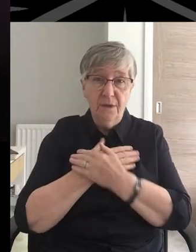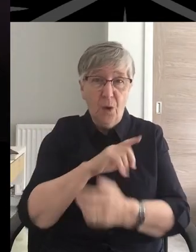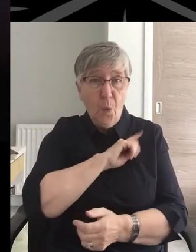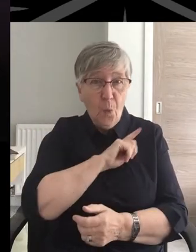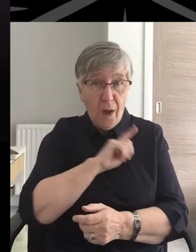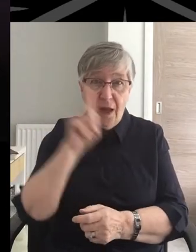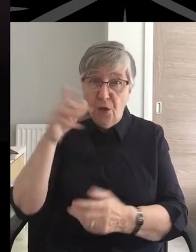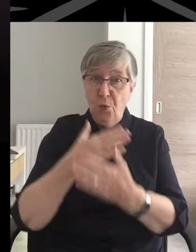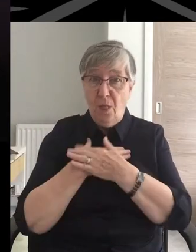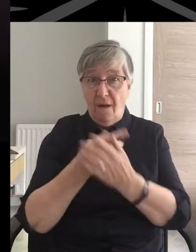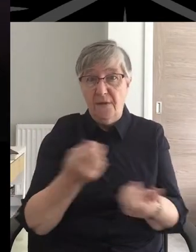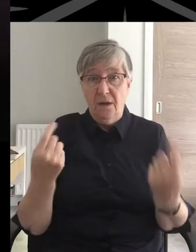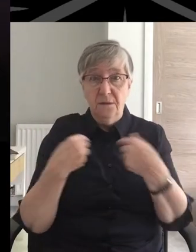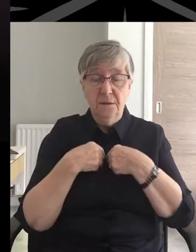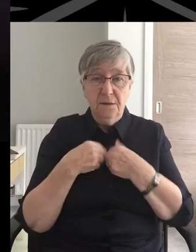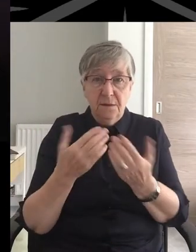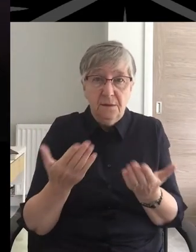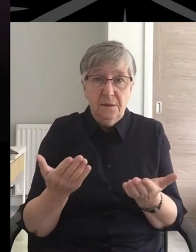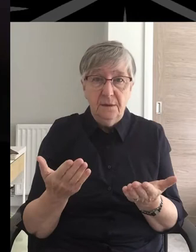love.